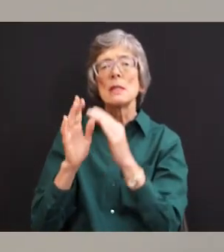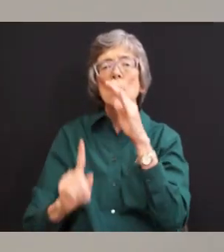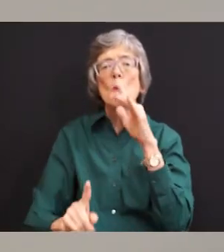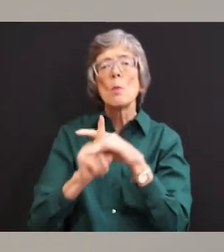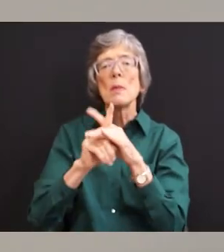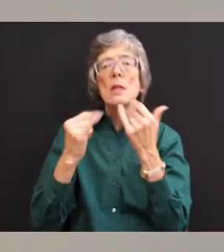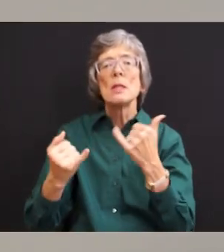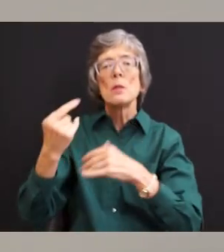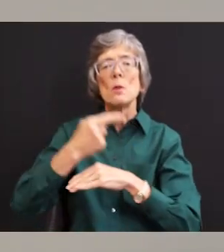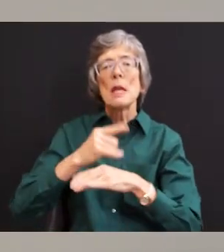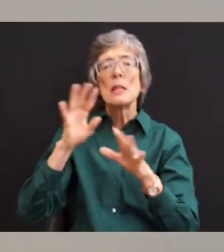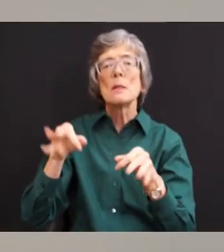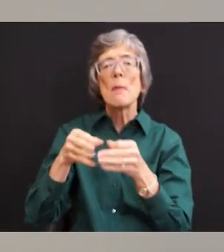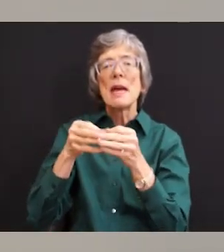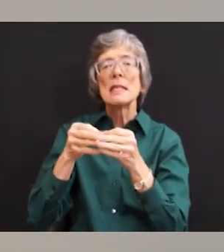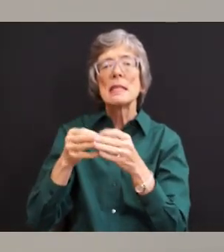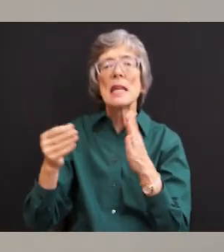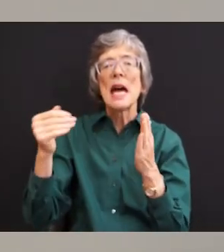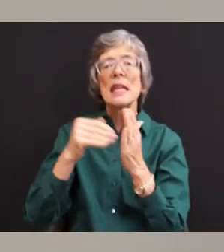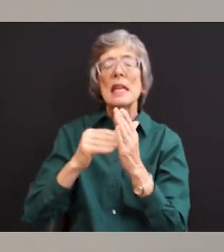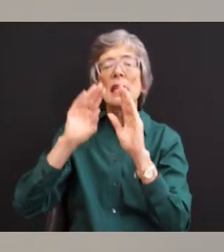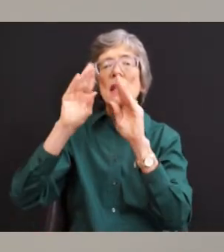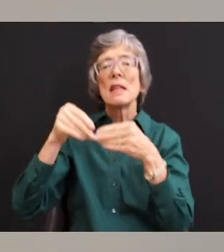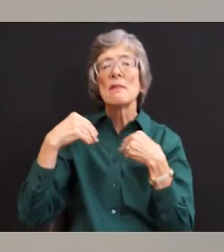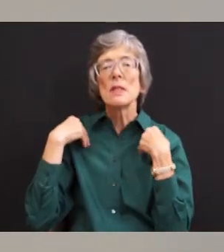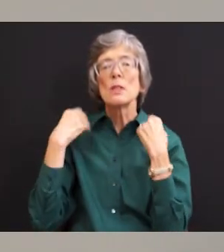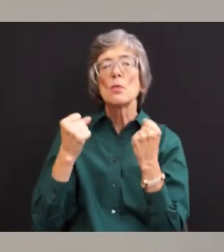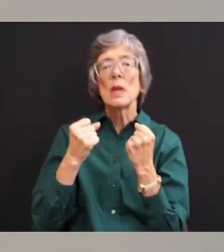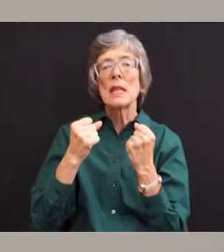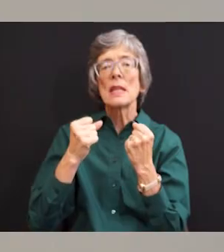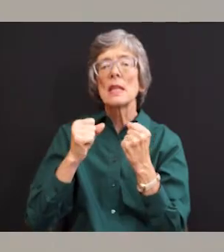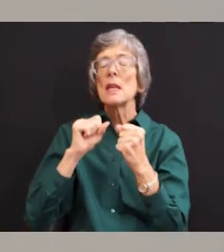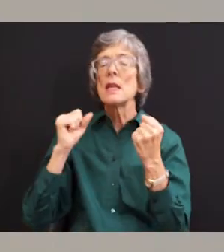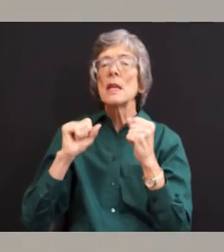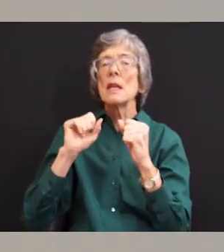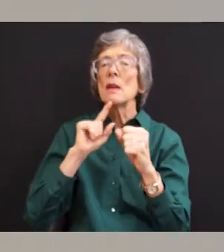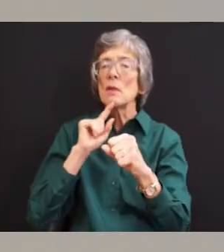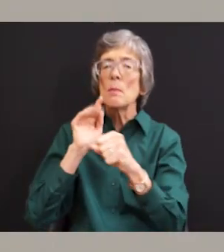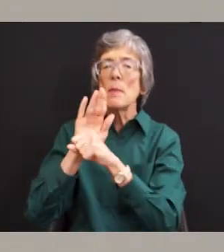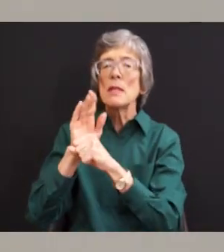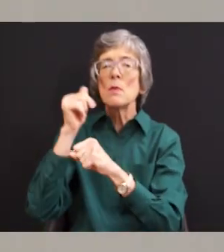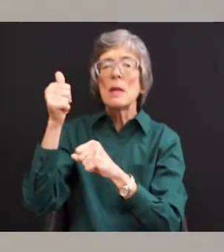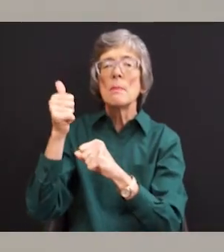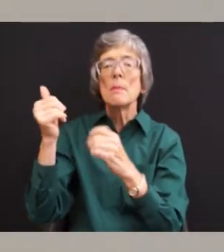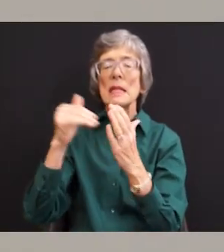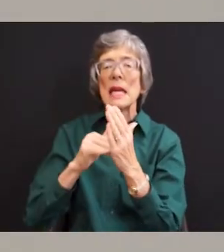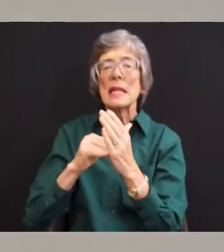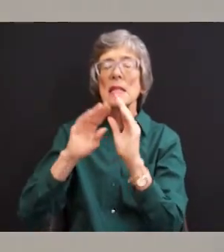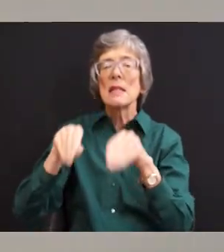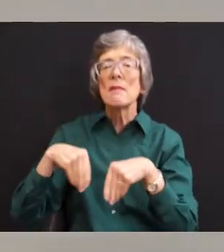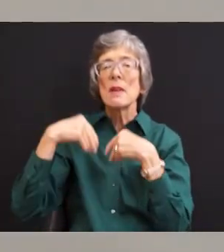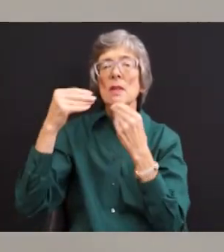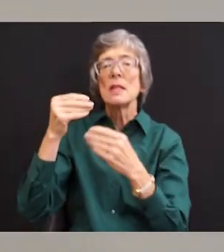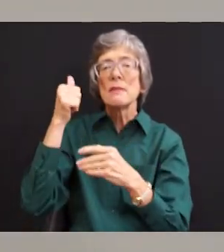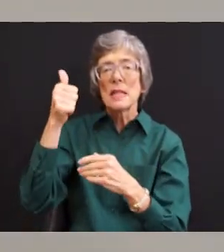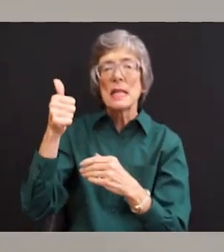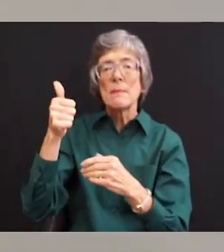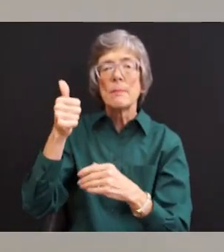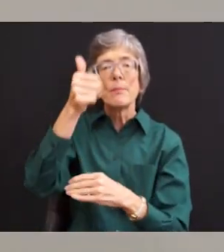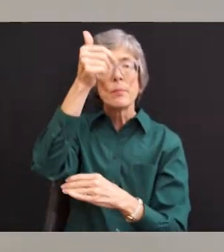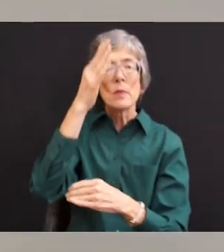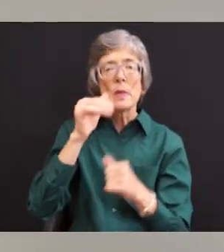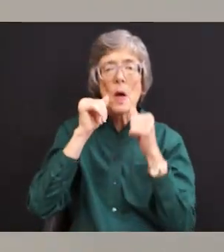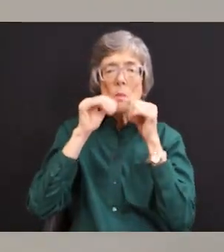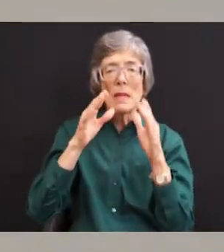to once again give us strength in recommitting to him, giving ourselves over to him. God bless you.